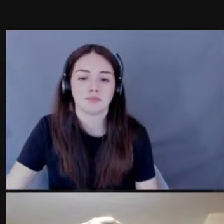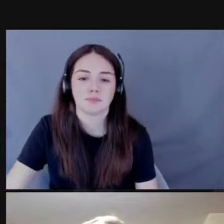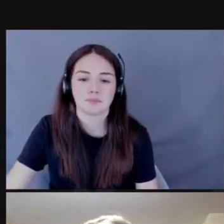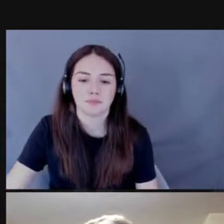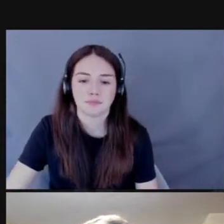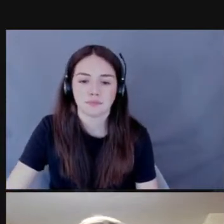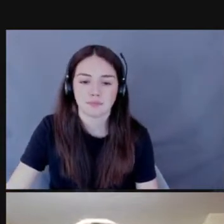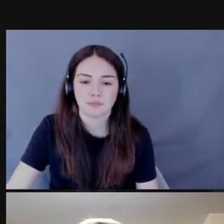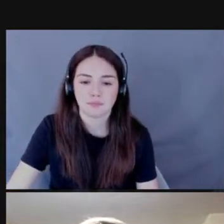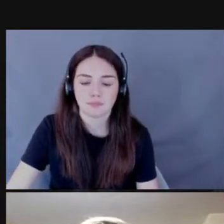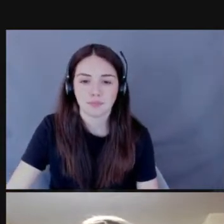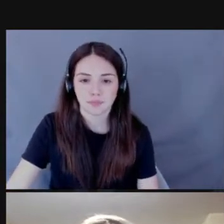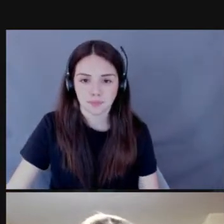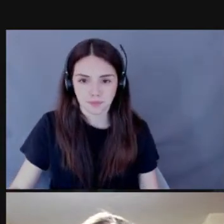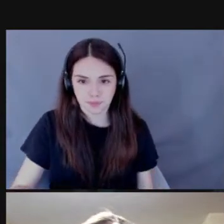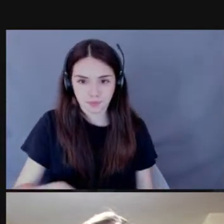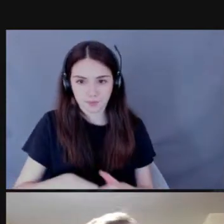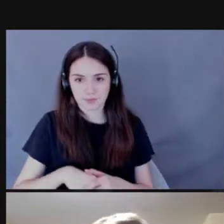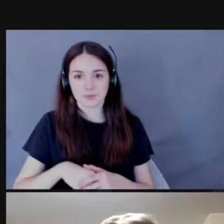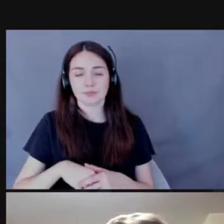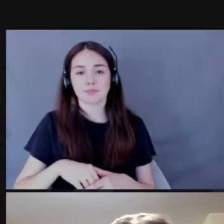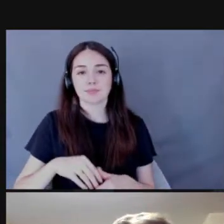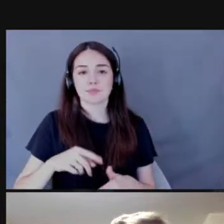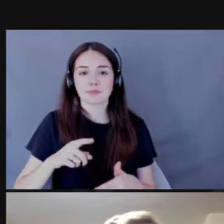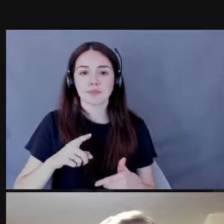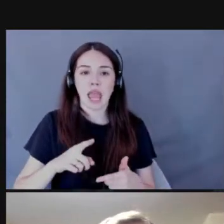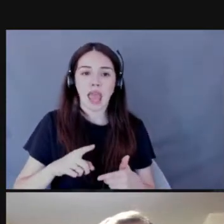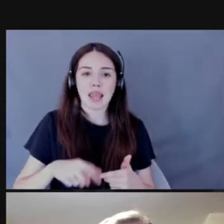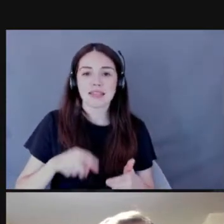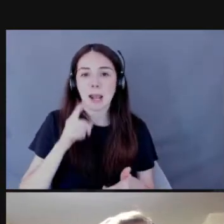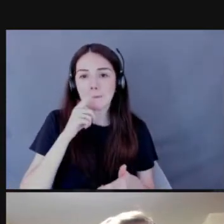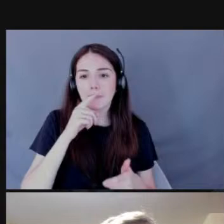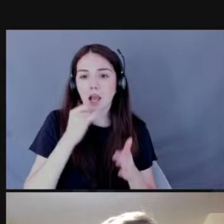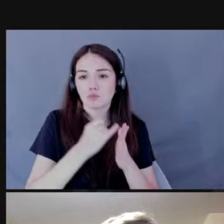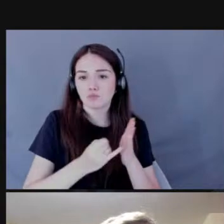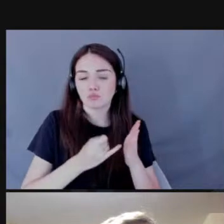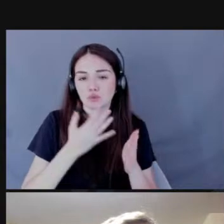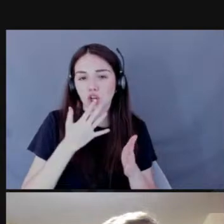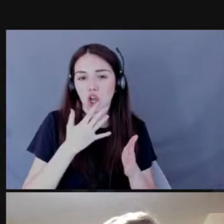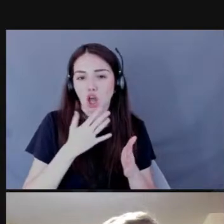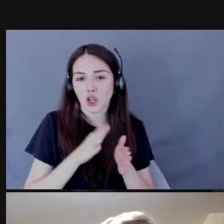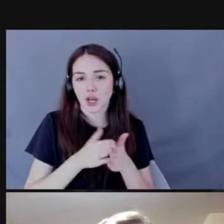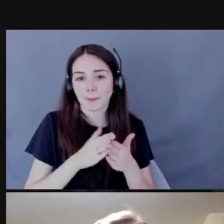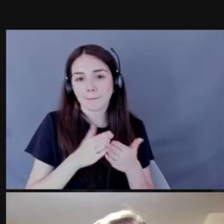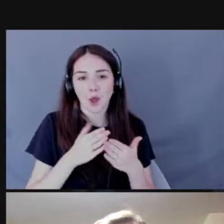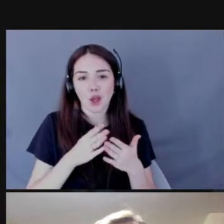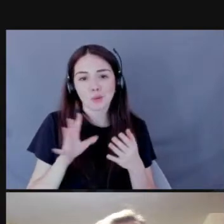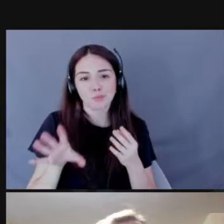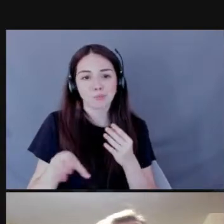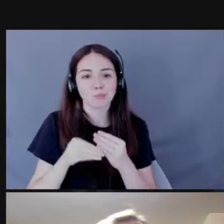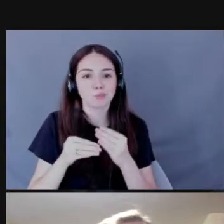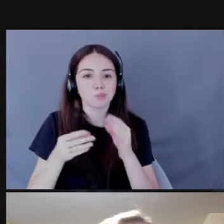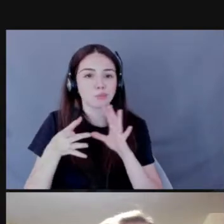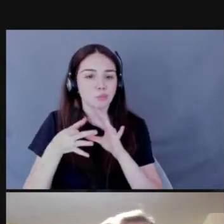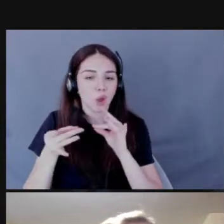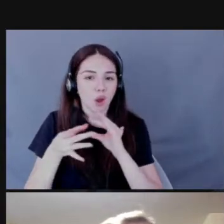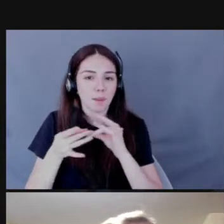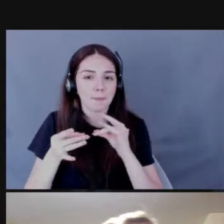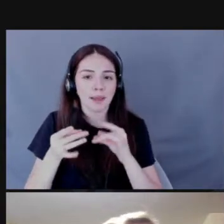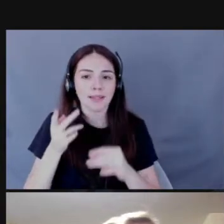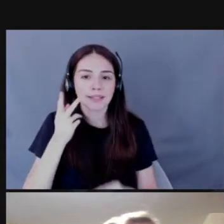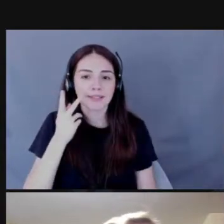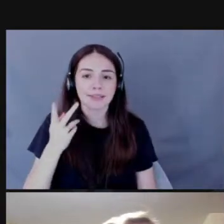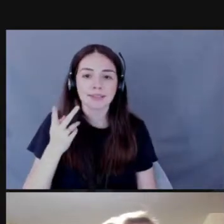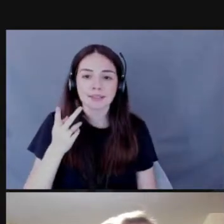And then here's a kind of a mock-up that was done of the coloring book with some extra comments on it. You can see some of Glenn's